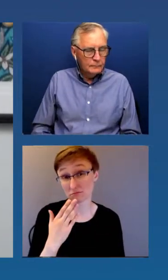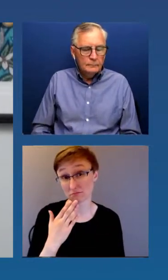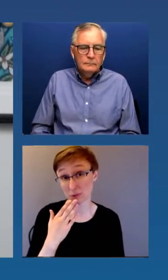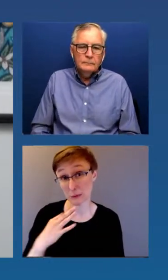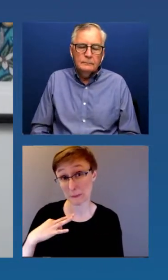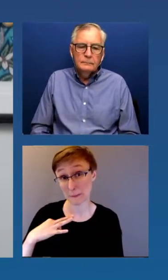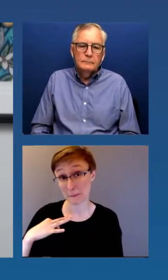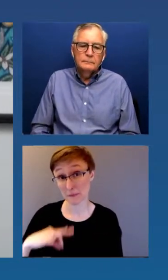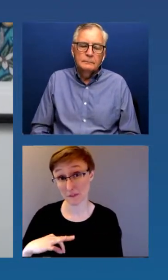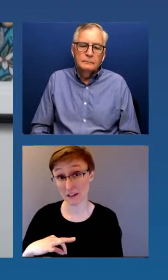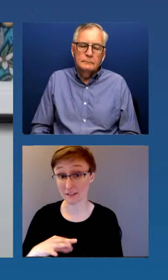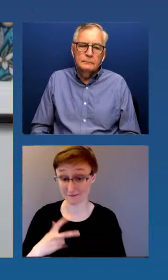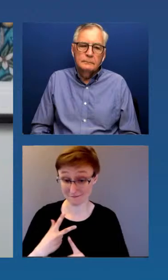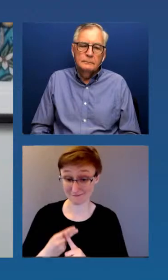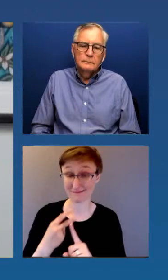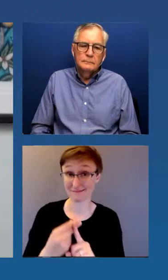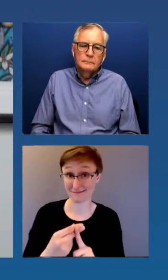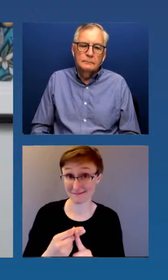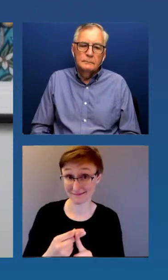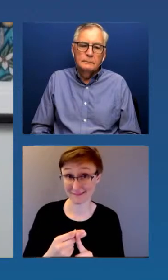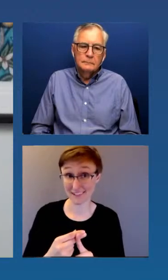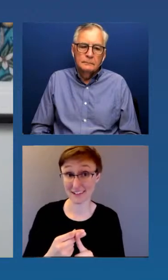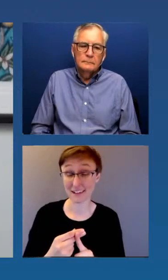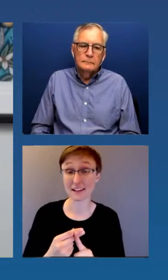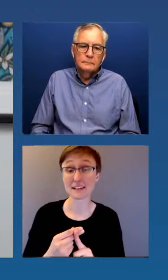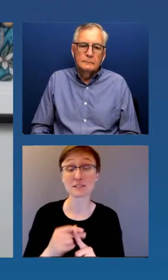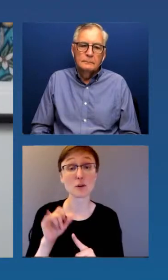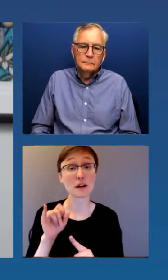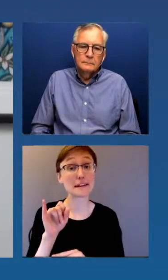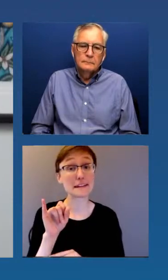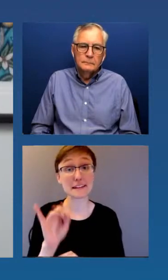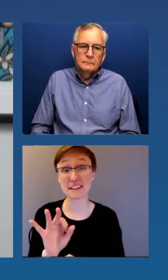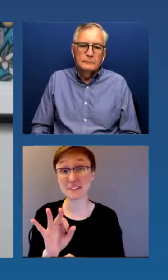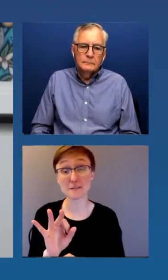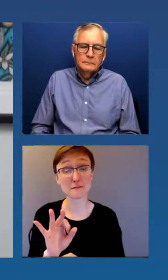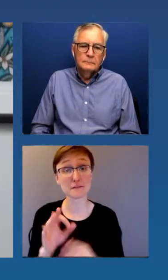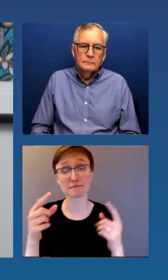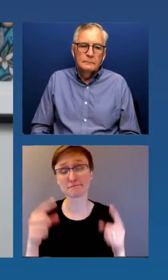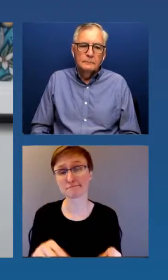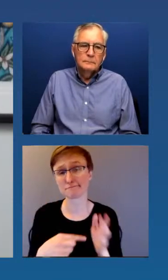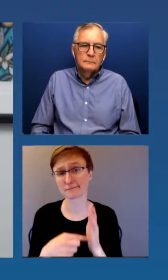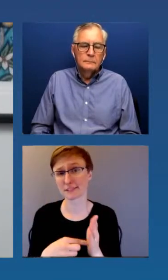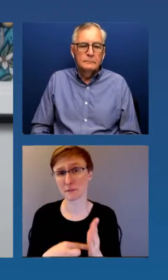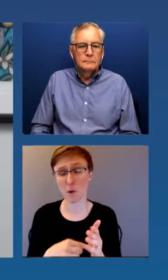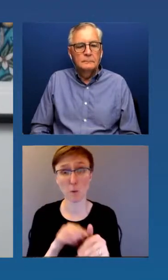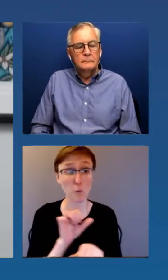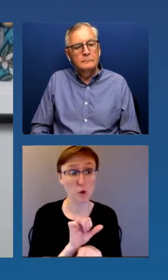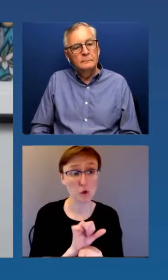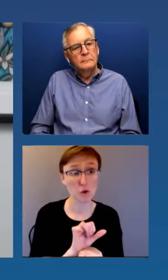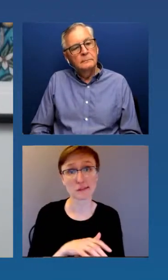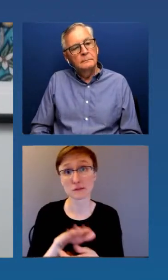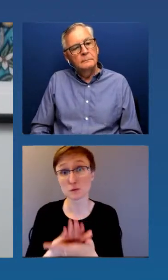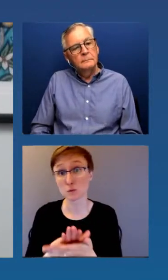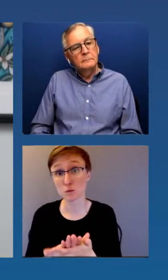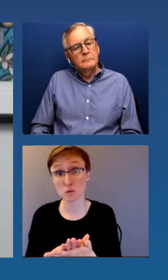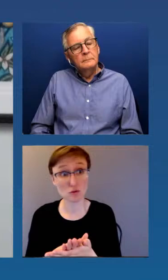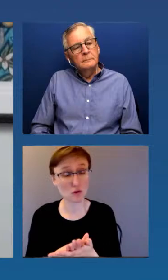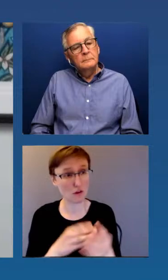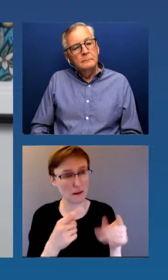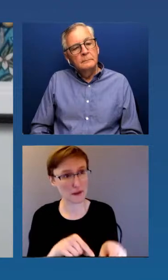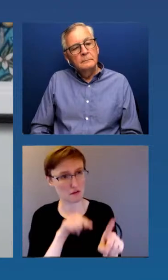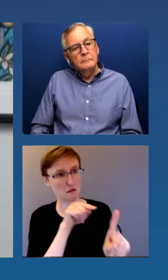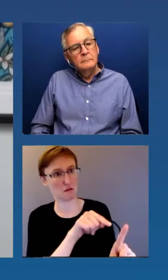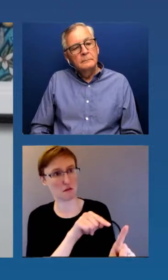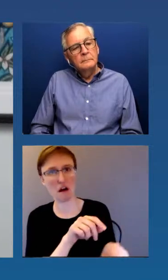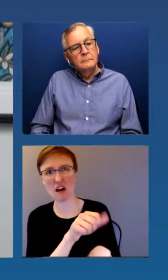it of being vaccinated. Then even if somebody in your workplace or your school does have